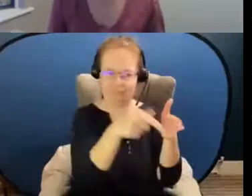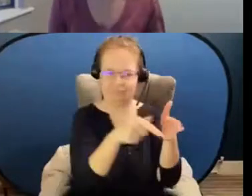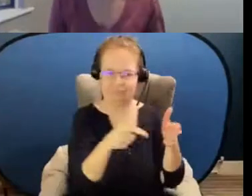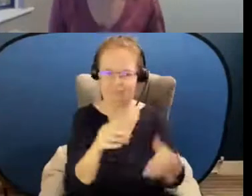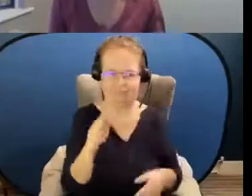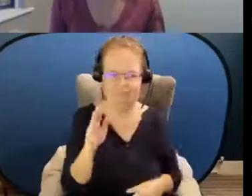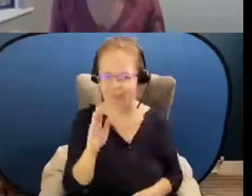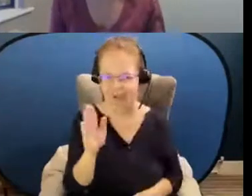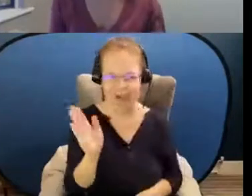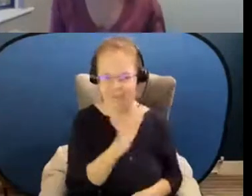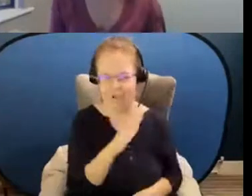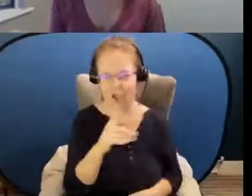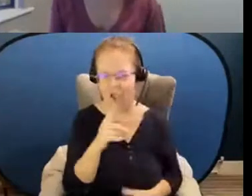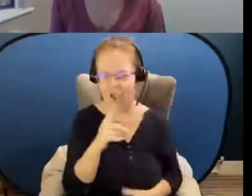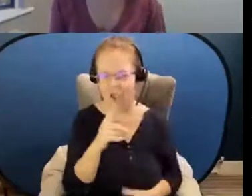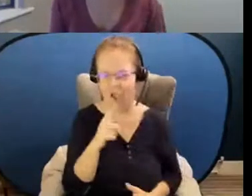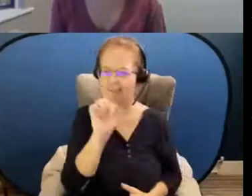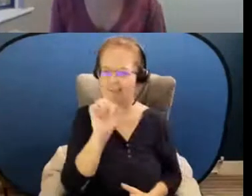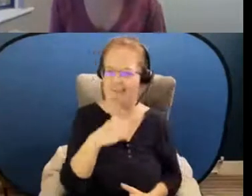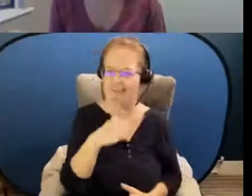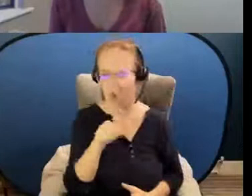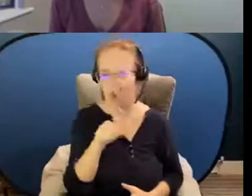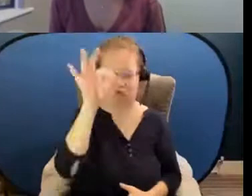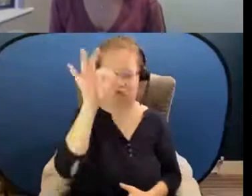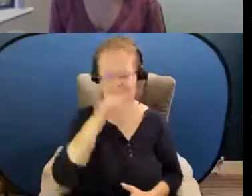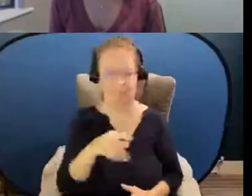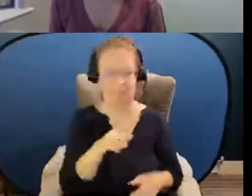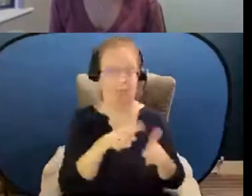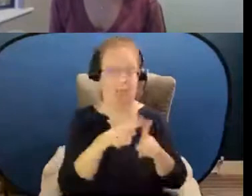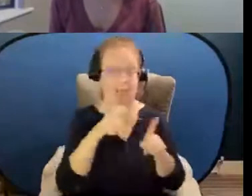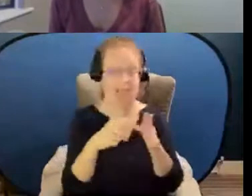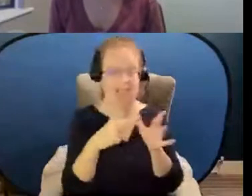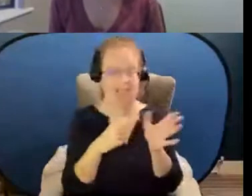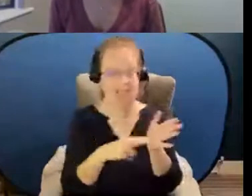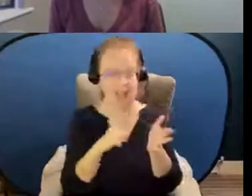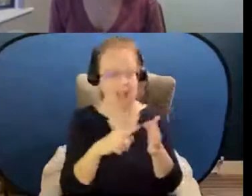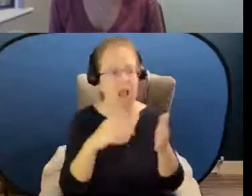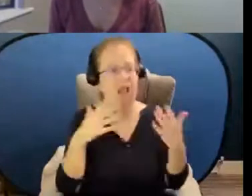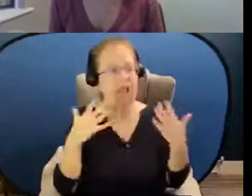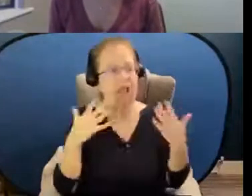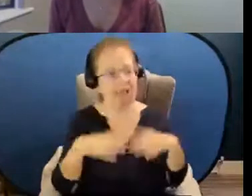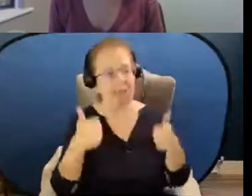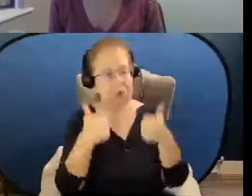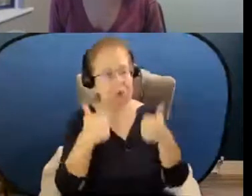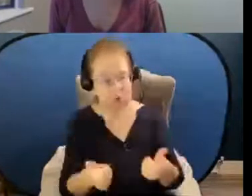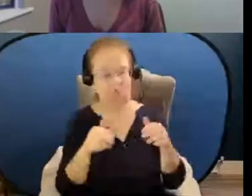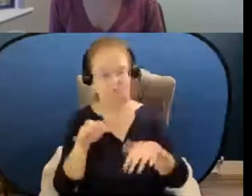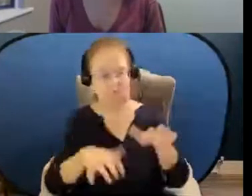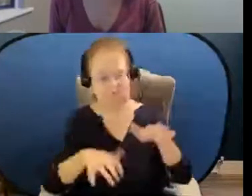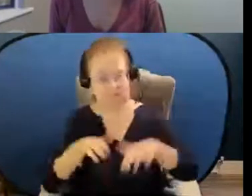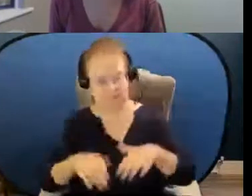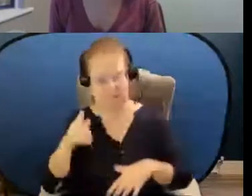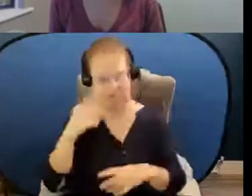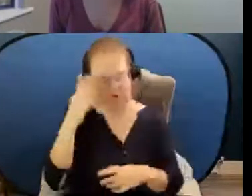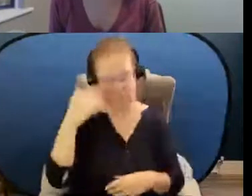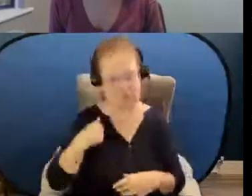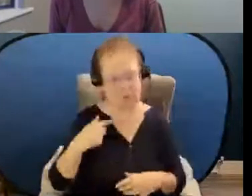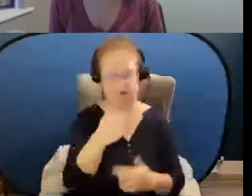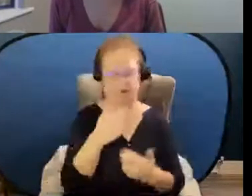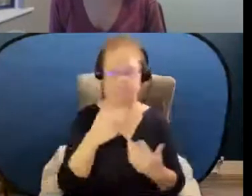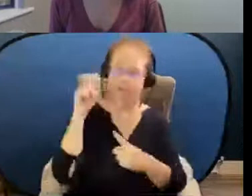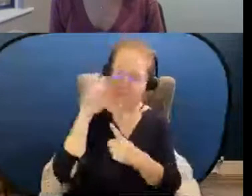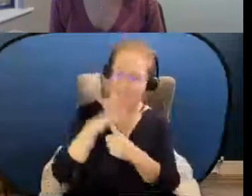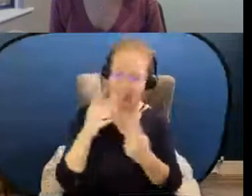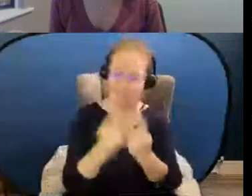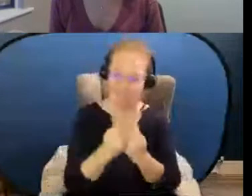of it is an on-off. You can't just run the checklist. You have to, as Diane pointed, you have to write good text there, but it's reminding you about key things in there. And